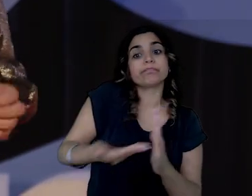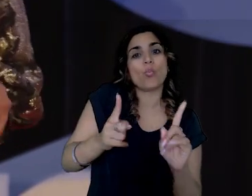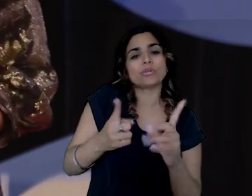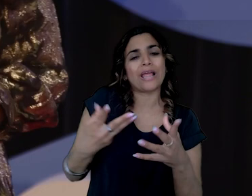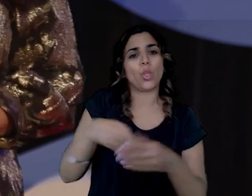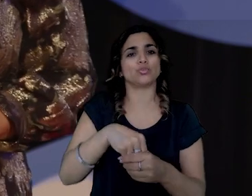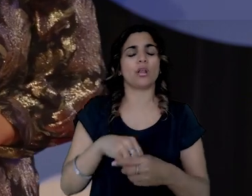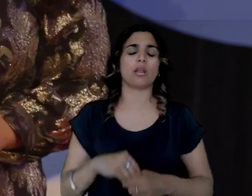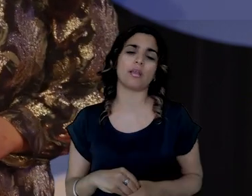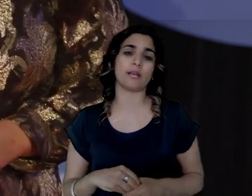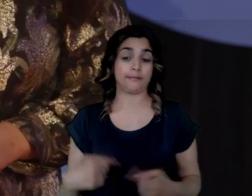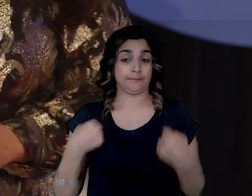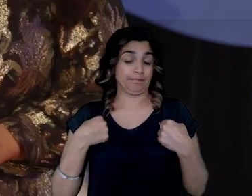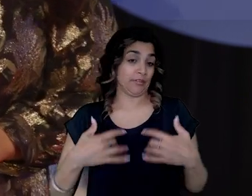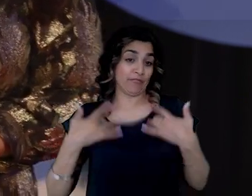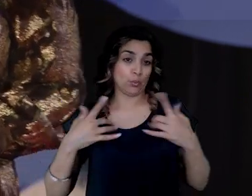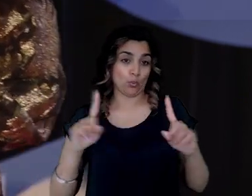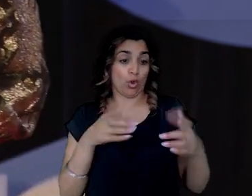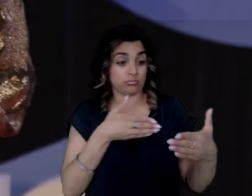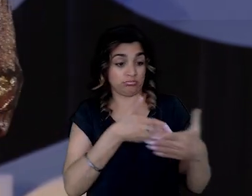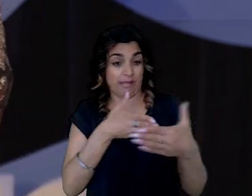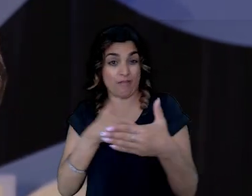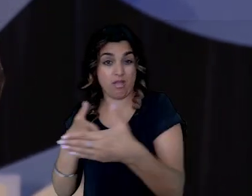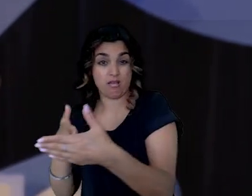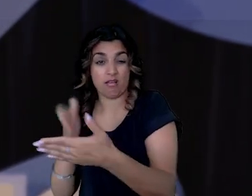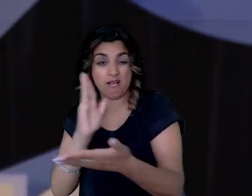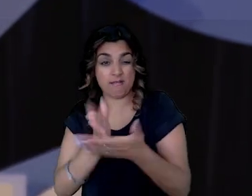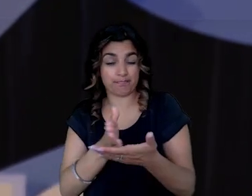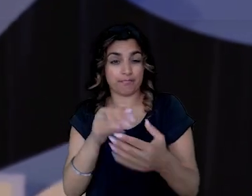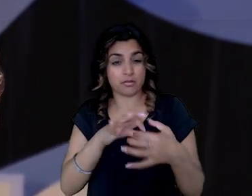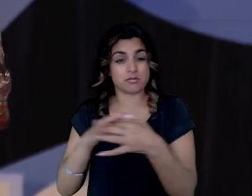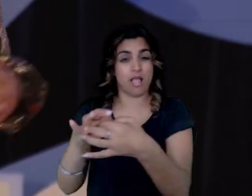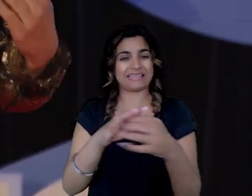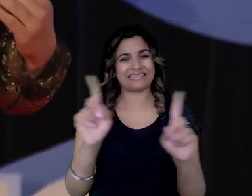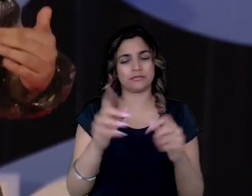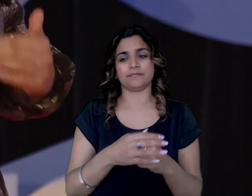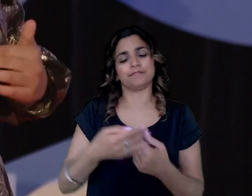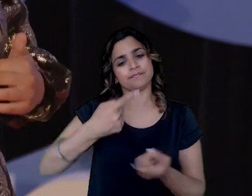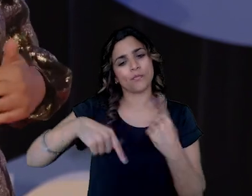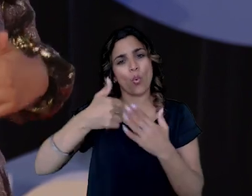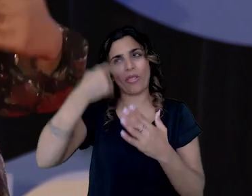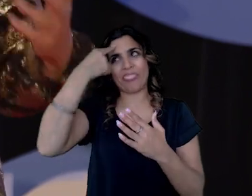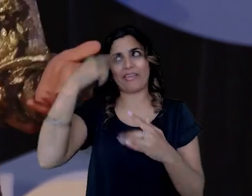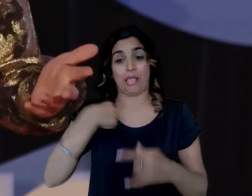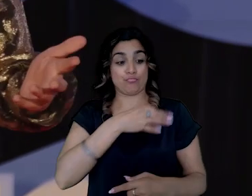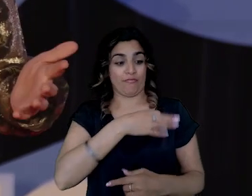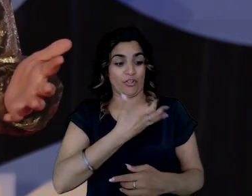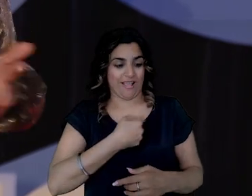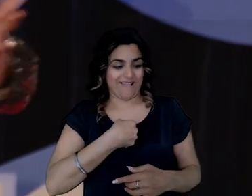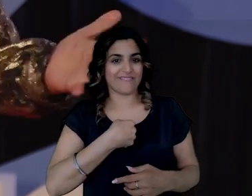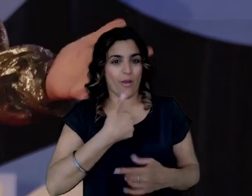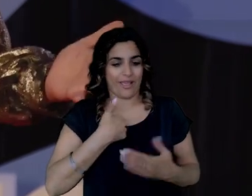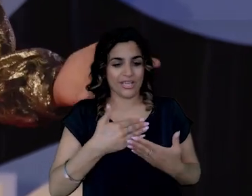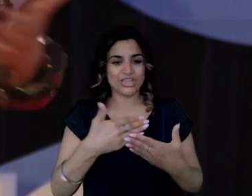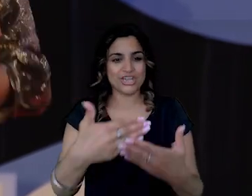biggest barriers that i think we have in society is that if we share our privilege with other people